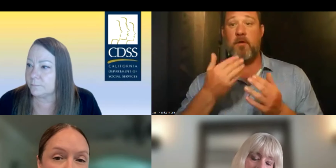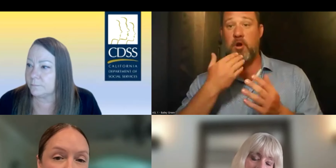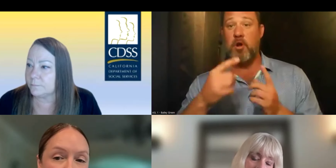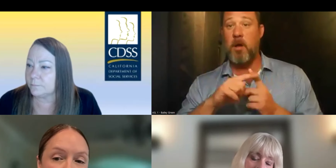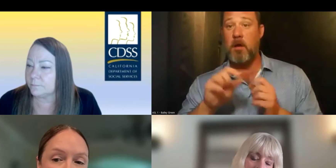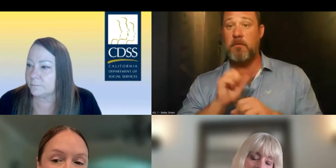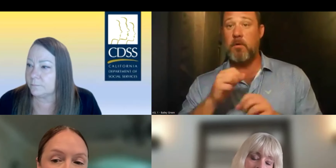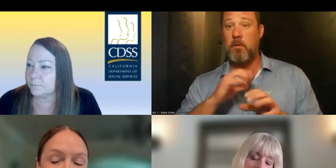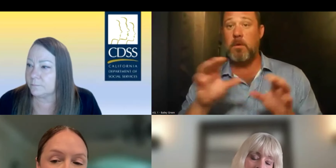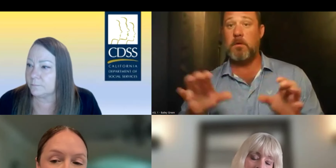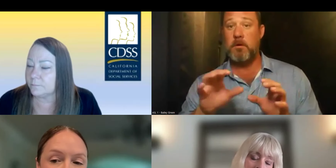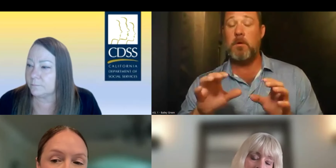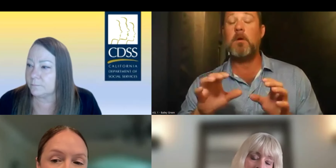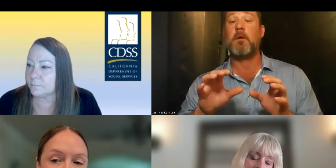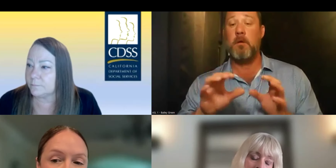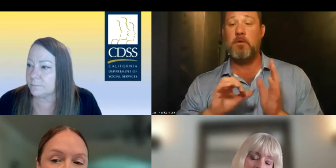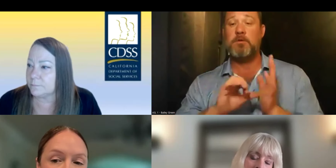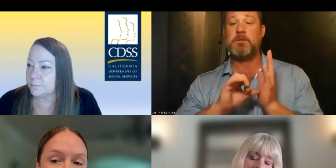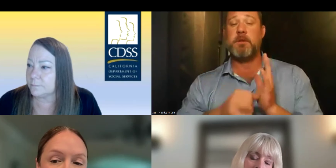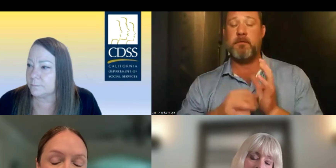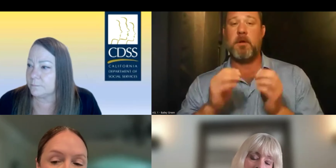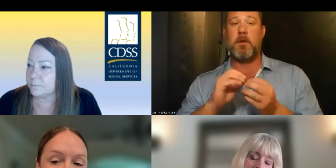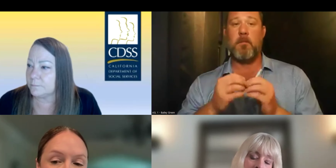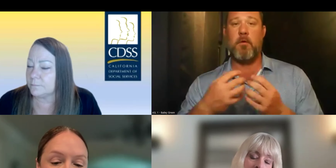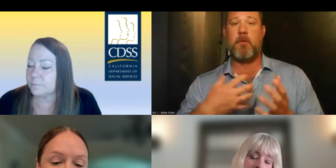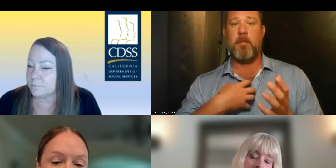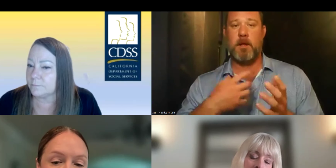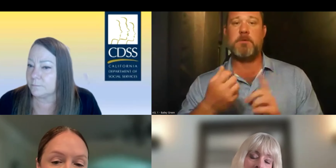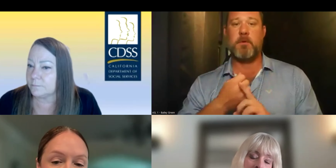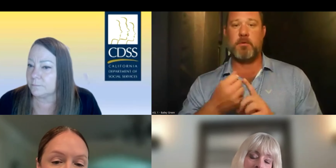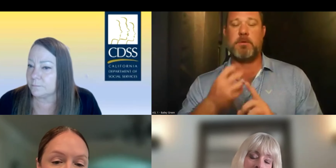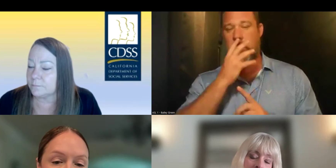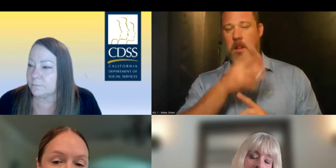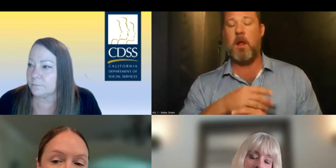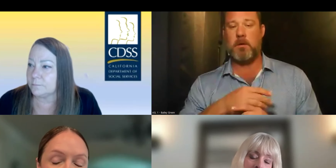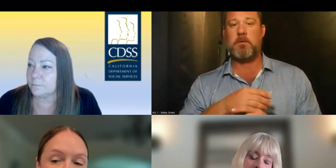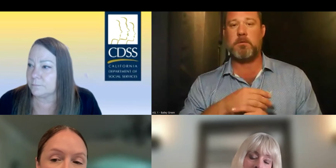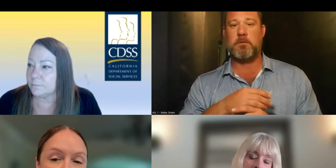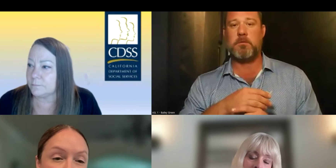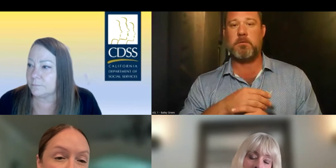doing, there's a significant number of complaints about abuse and neglect, and